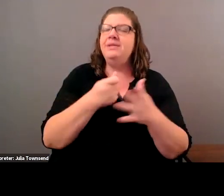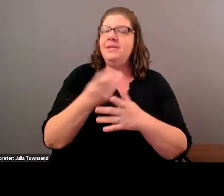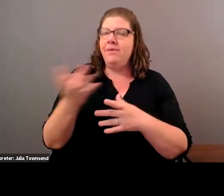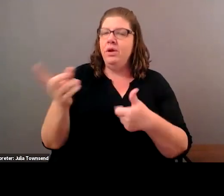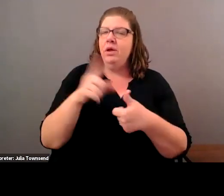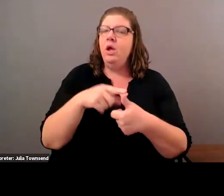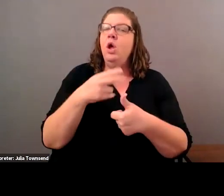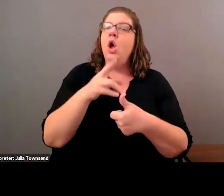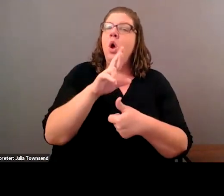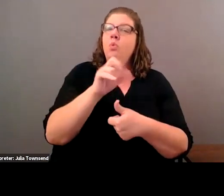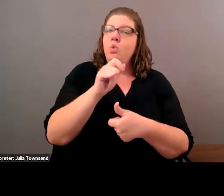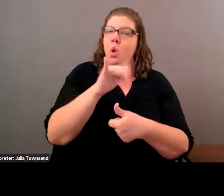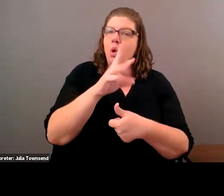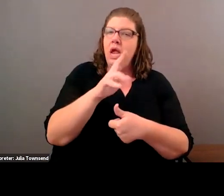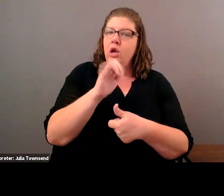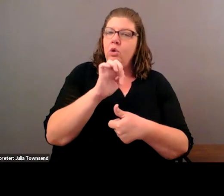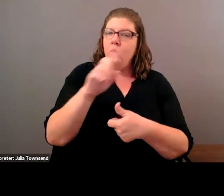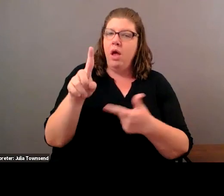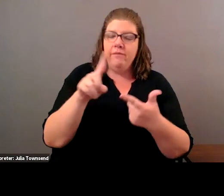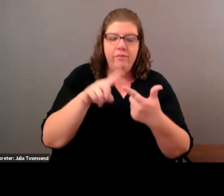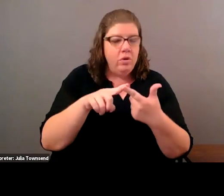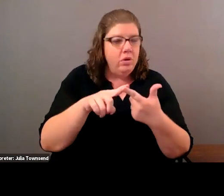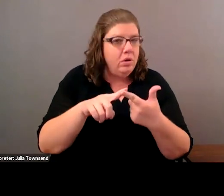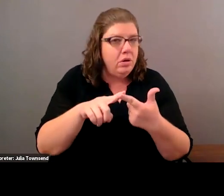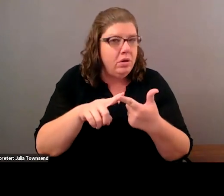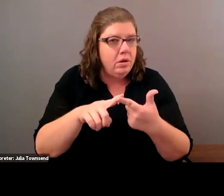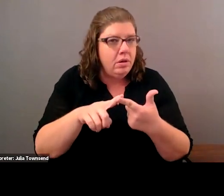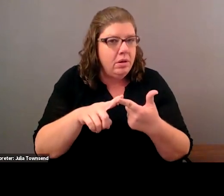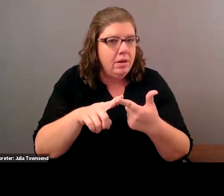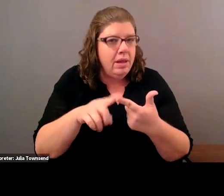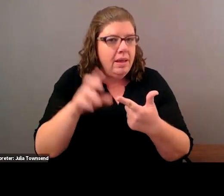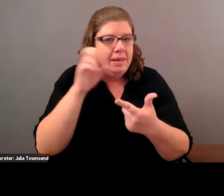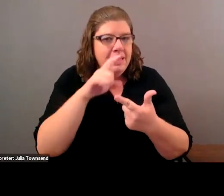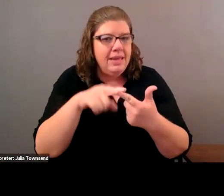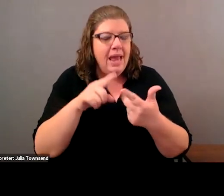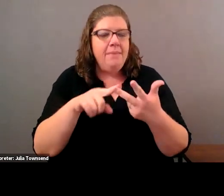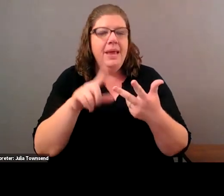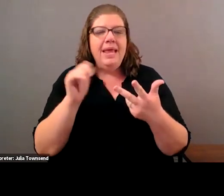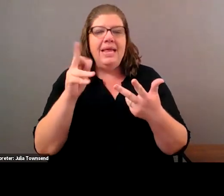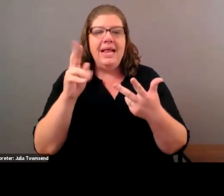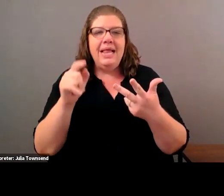Crawford, Daniel Gonzalez, Lei Temp,